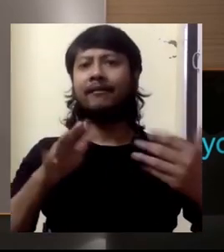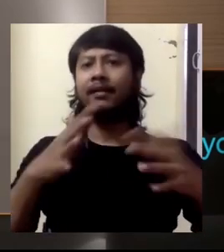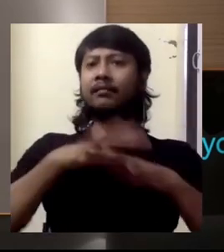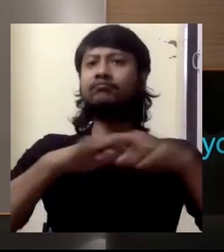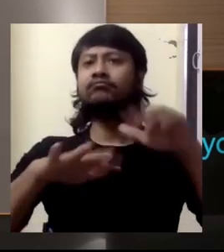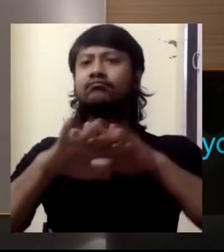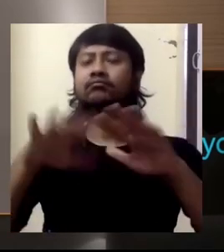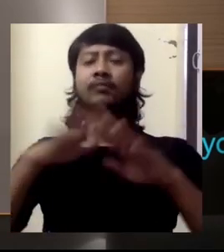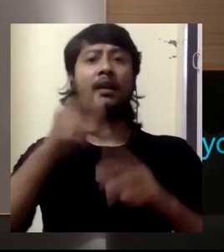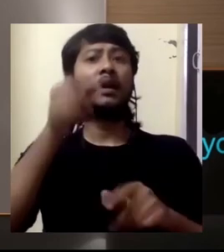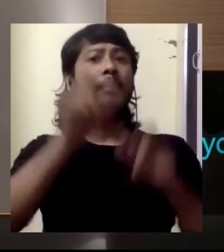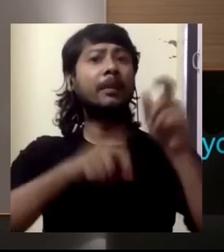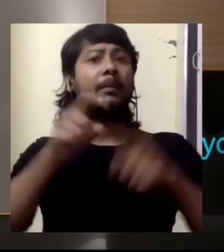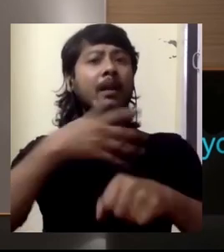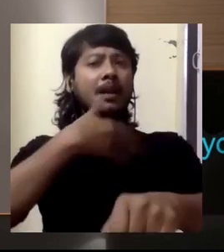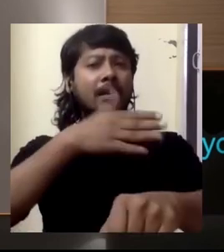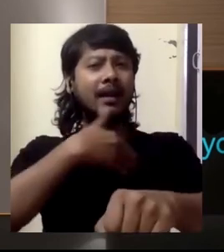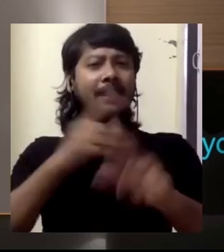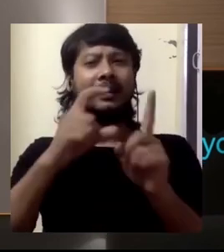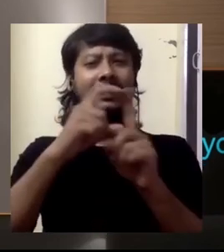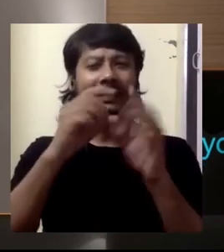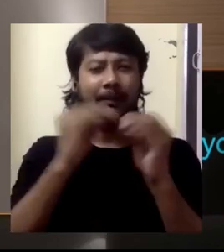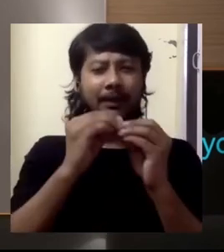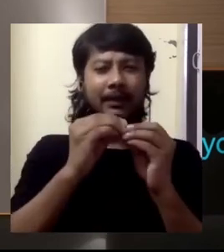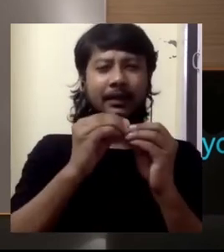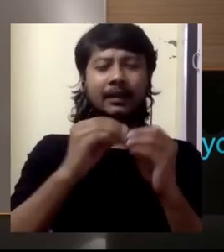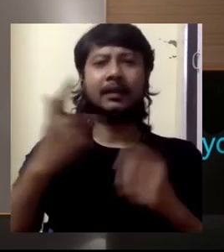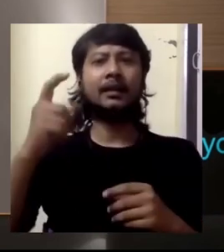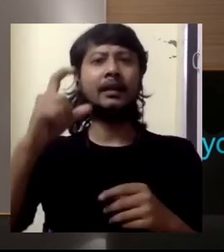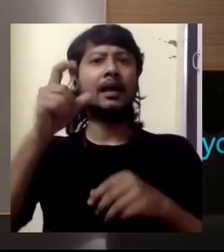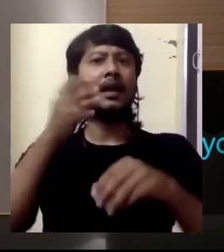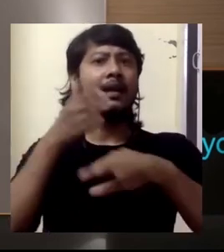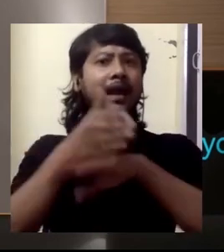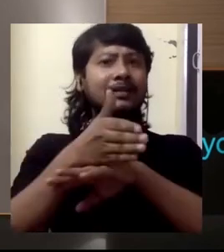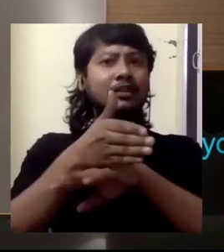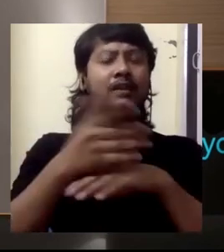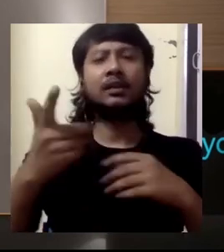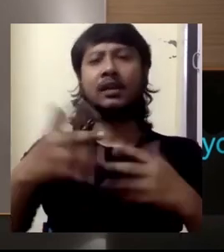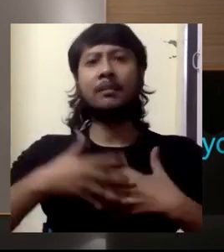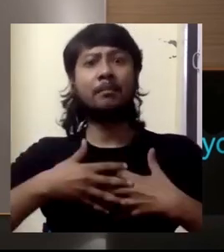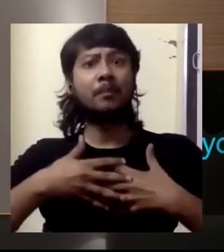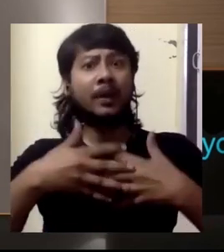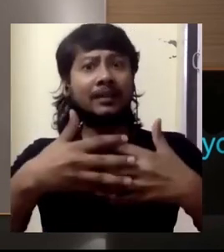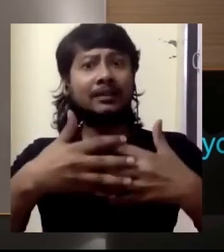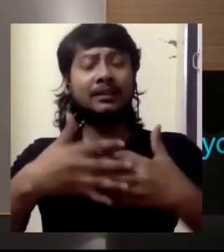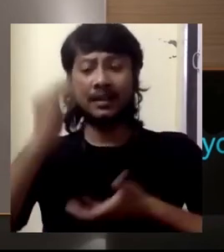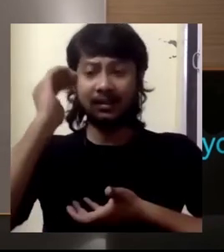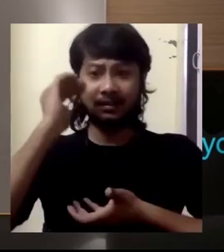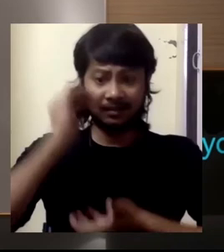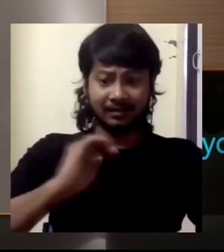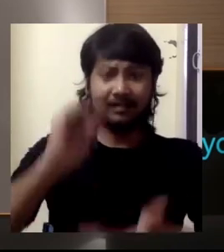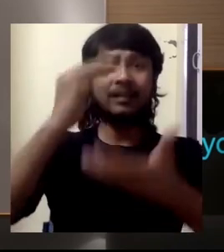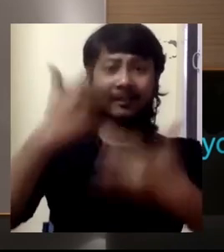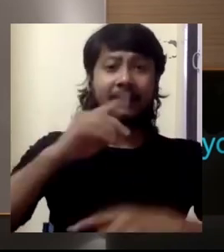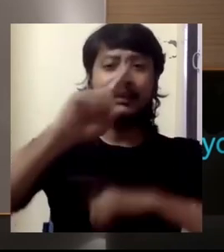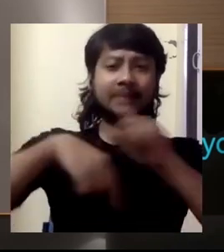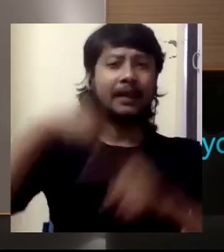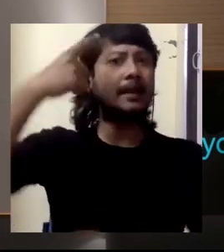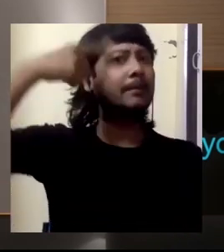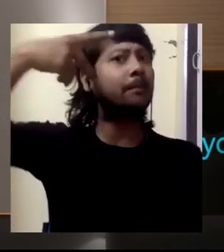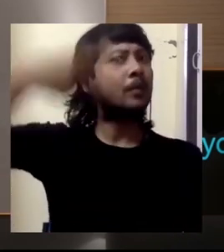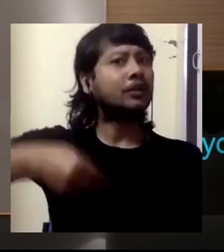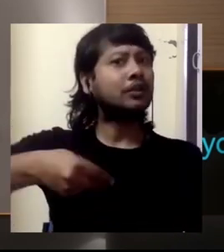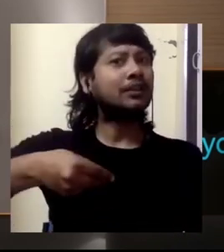with cancer, cardiac issues, pregnancy, postpartum depression. There are lots of conditions that have a mental